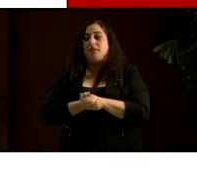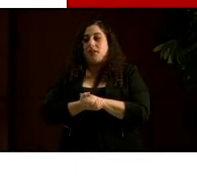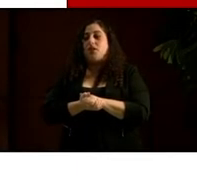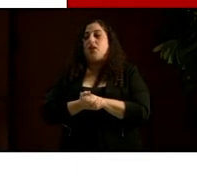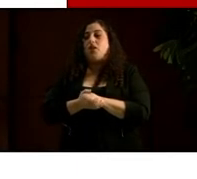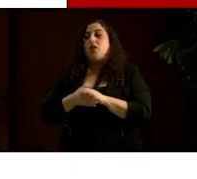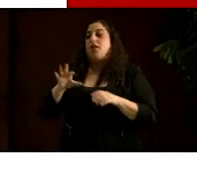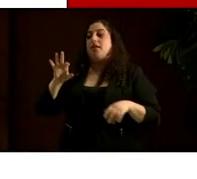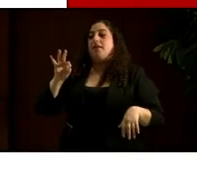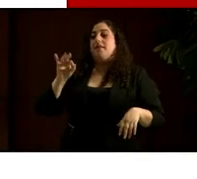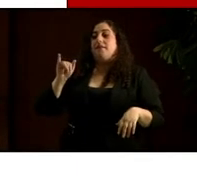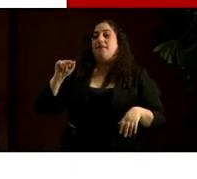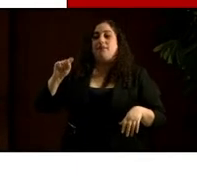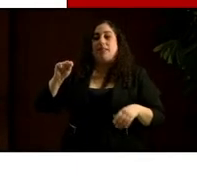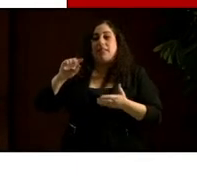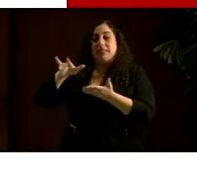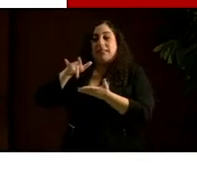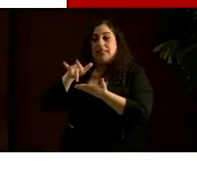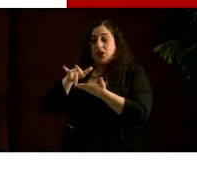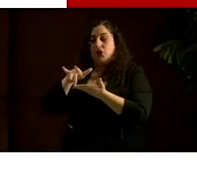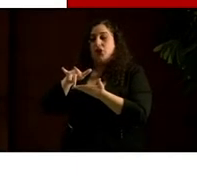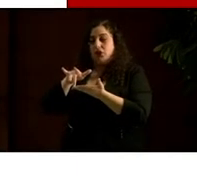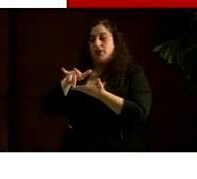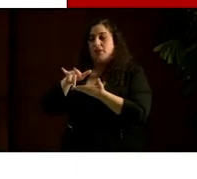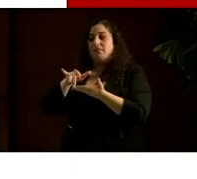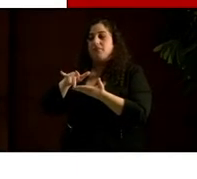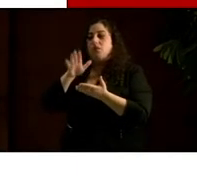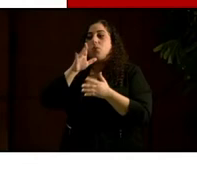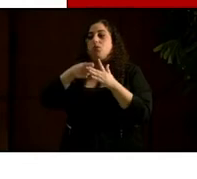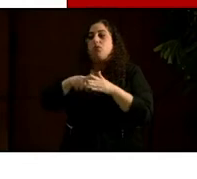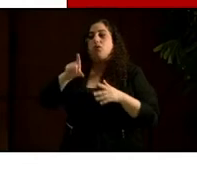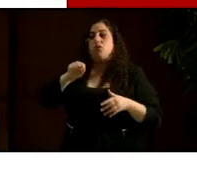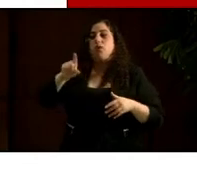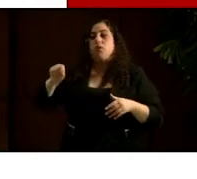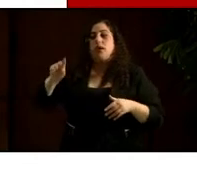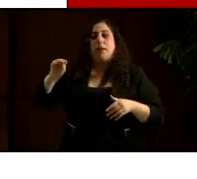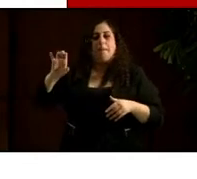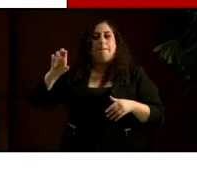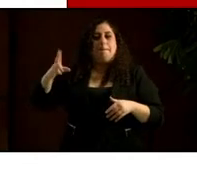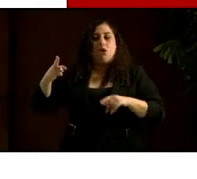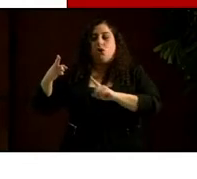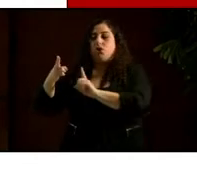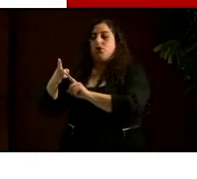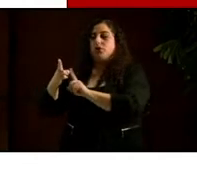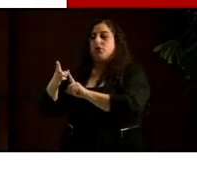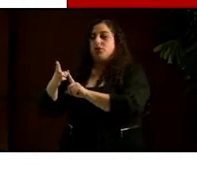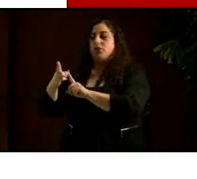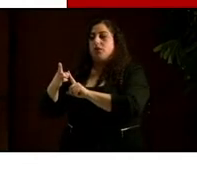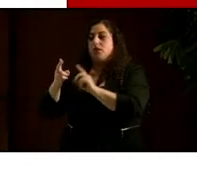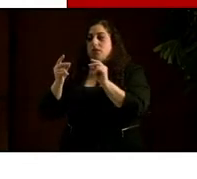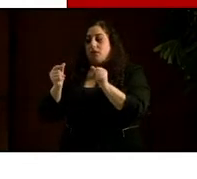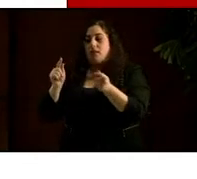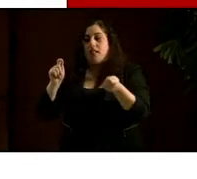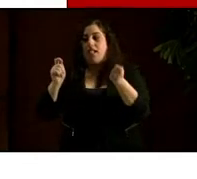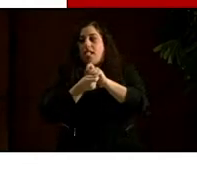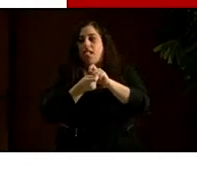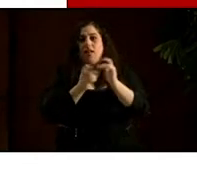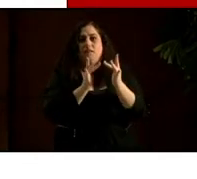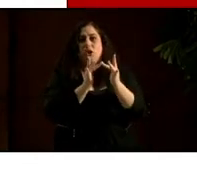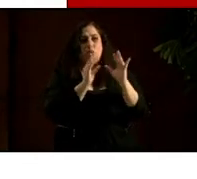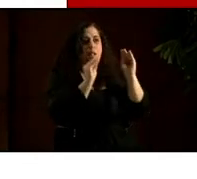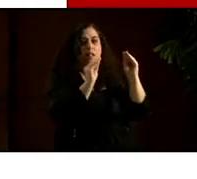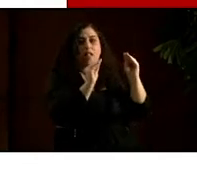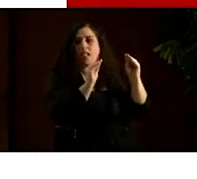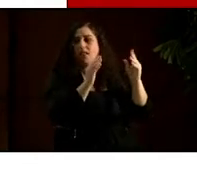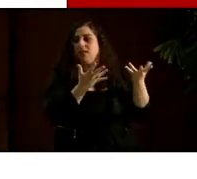FIT, which launched in March 2020 as we found ourselves forced almost overnight into virtual instruction. Here we recognize